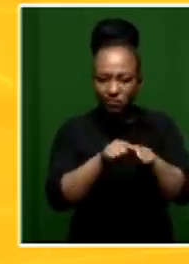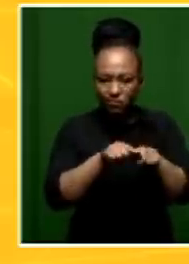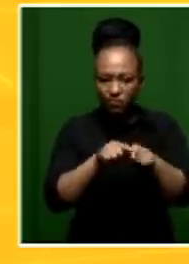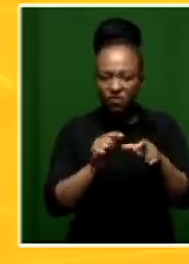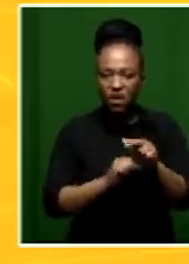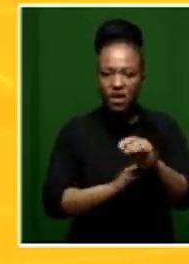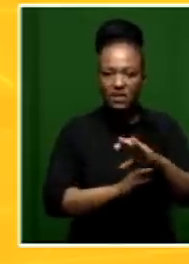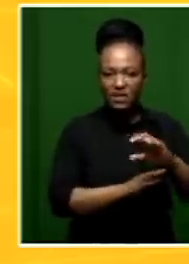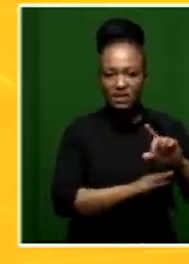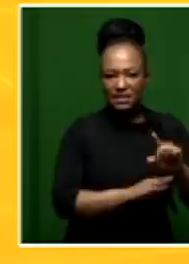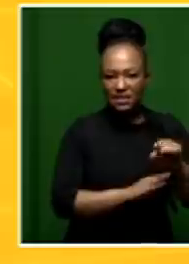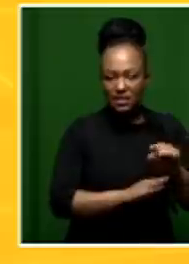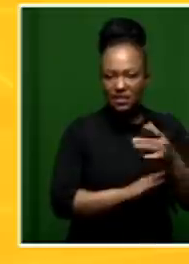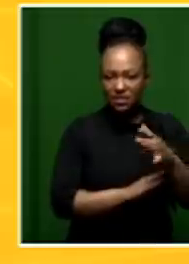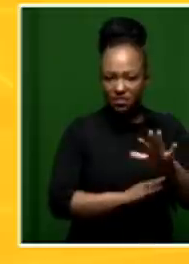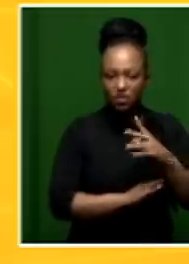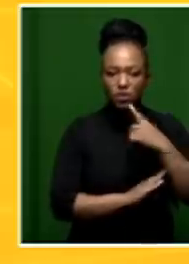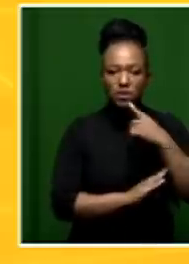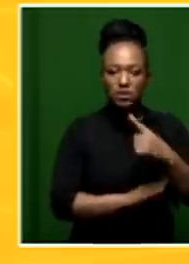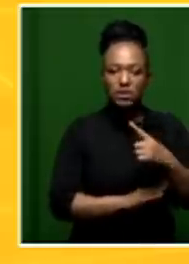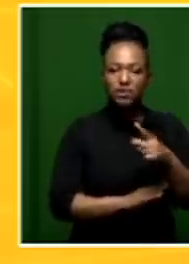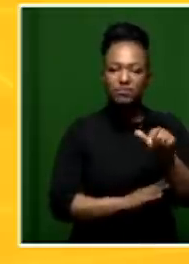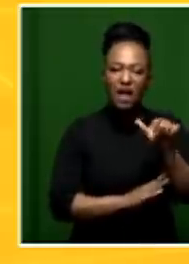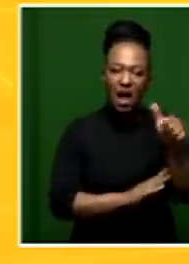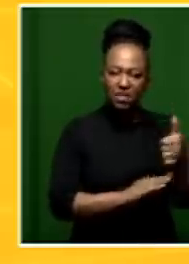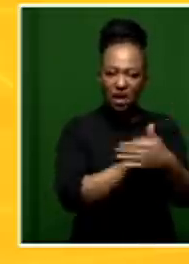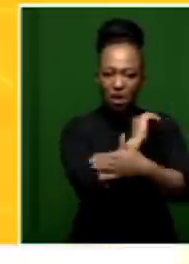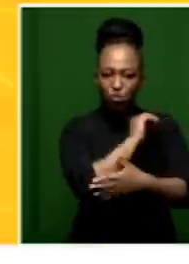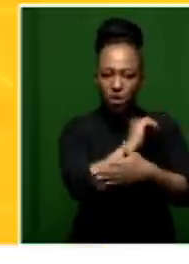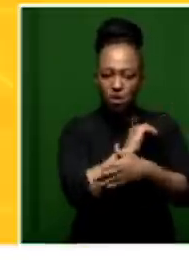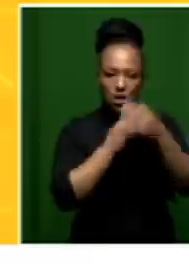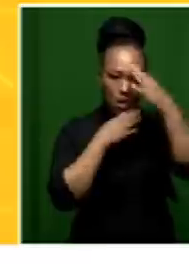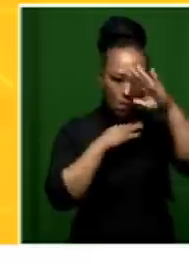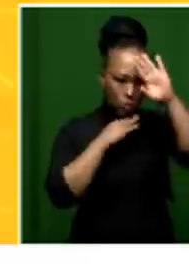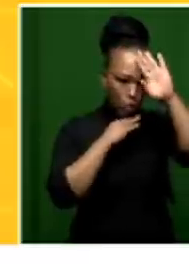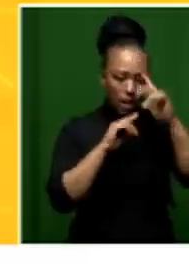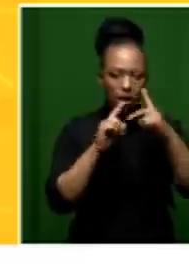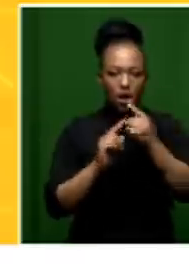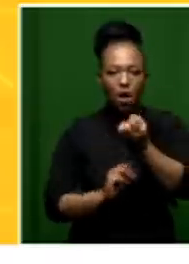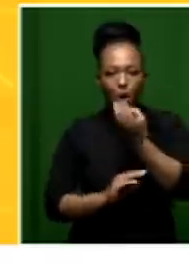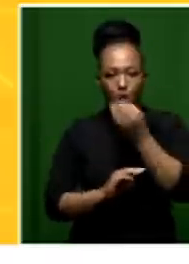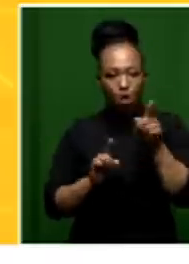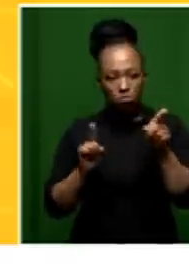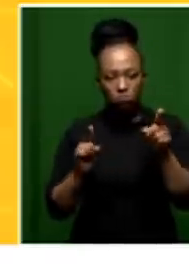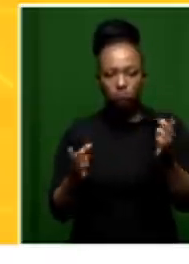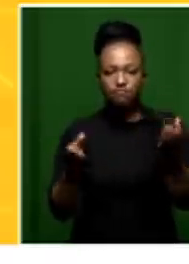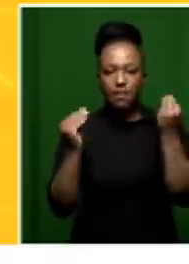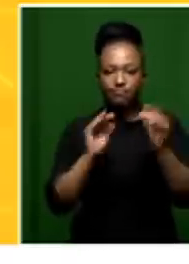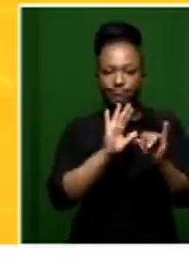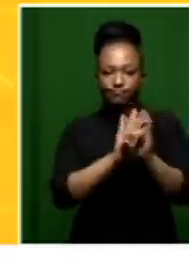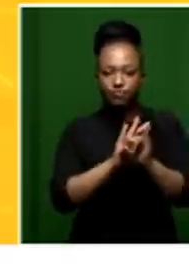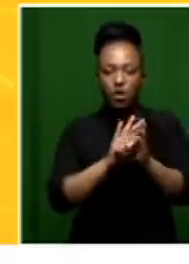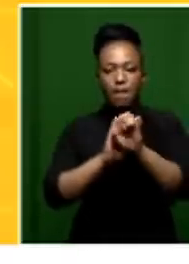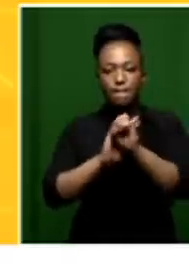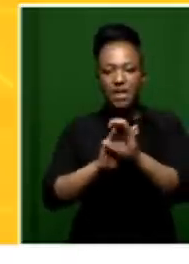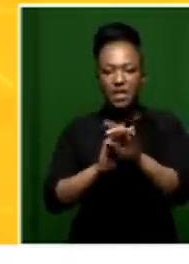National Institute of Communicable Diseases, is also found in neighbouring Botswana as well as Hong Kong. Now, in a media briefing held by